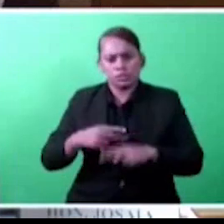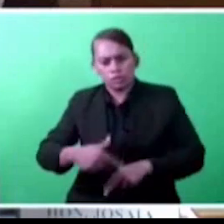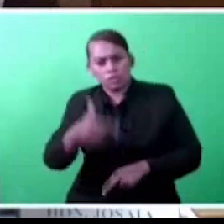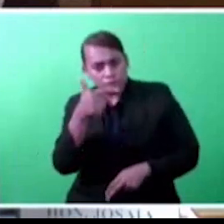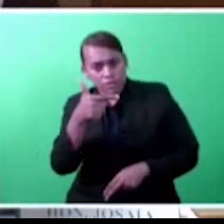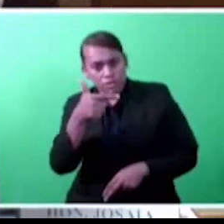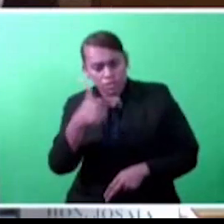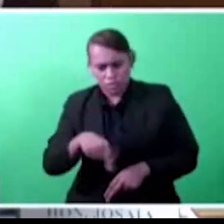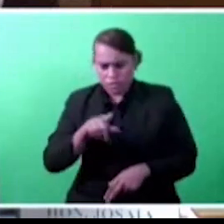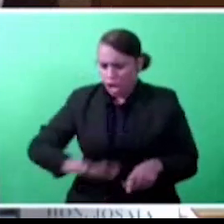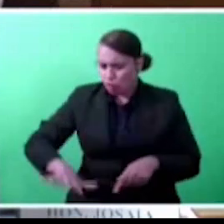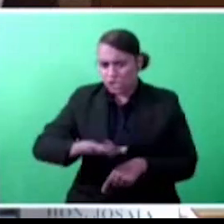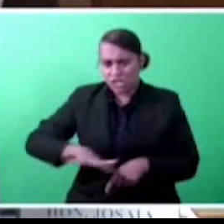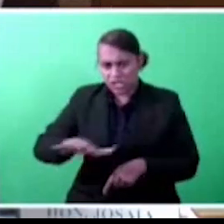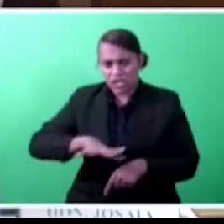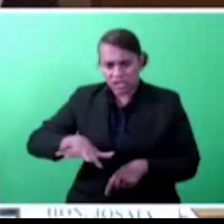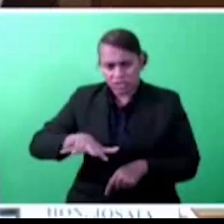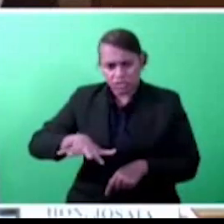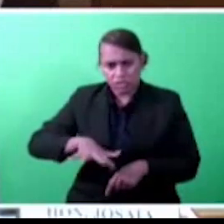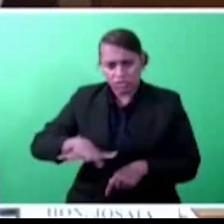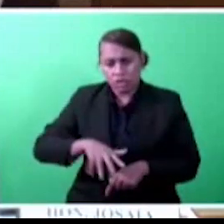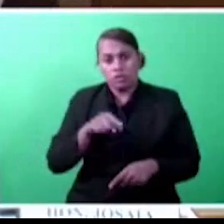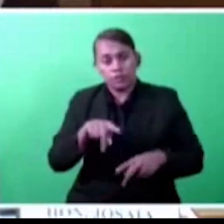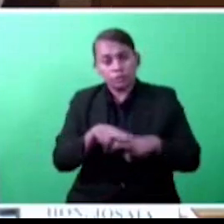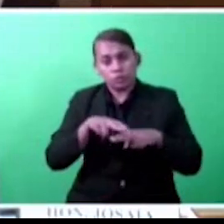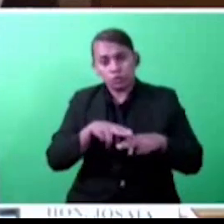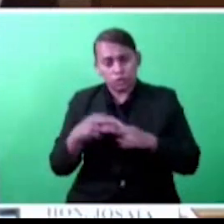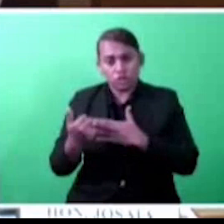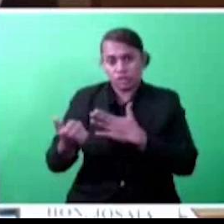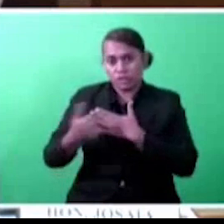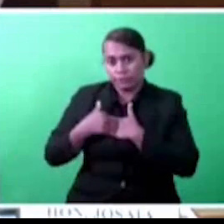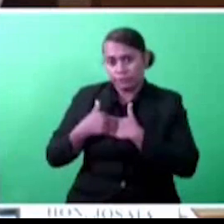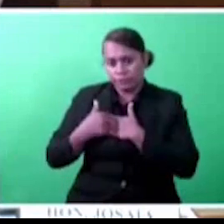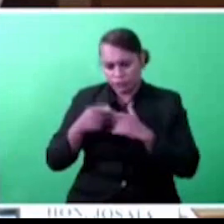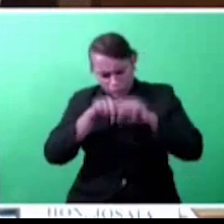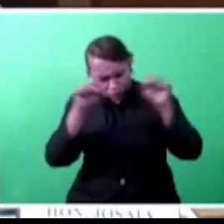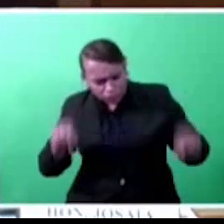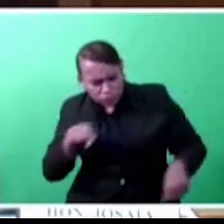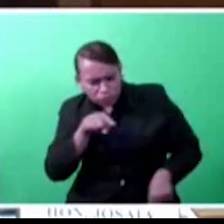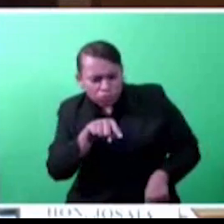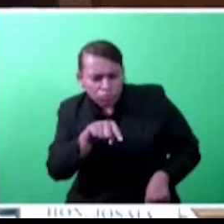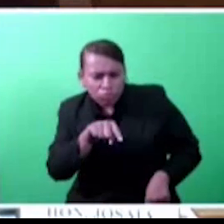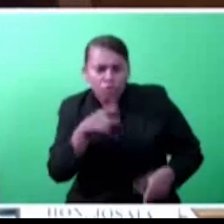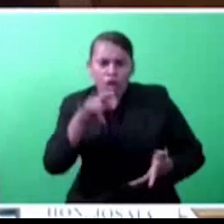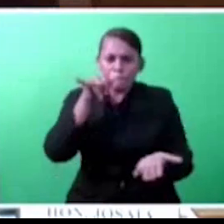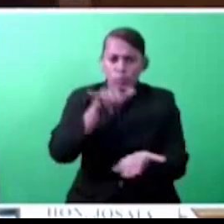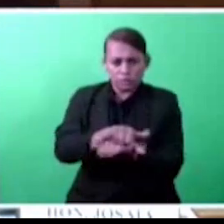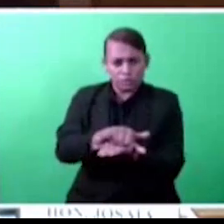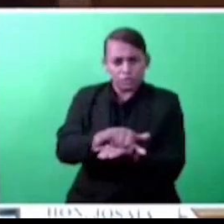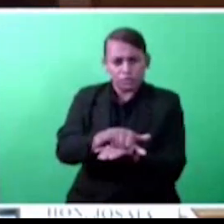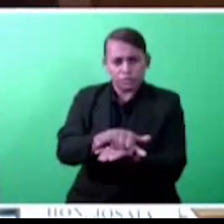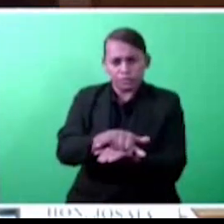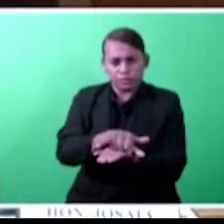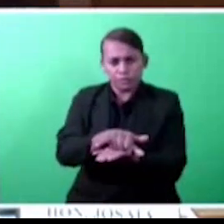critical areas of Fijian safety oversight system. They included primary aviation legislation and specific operating